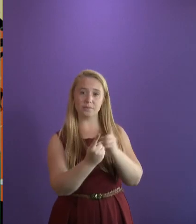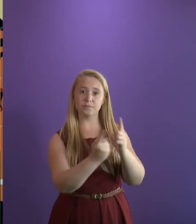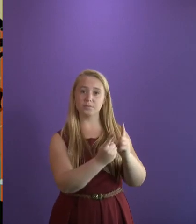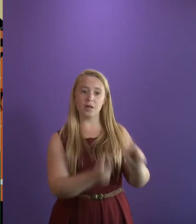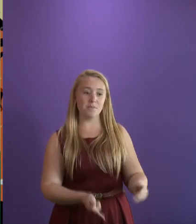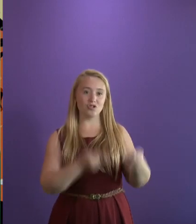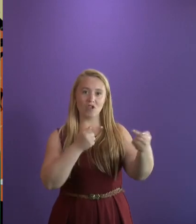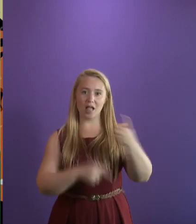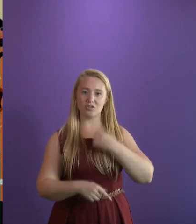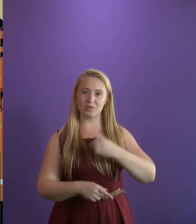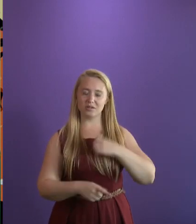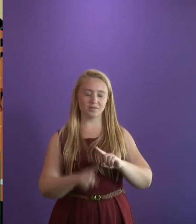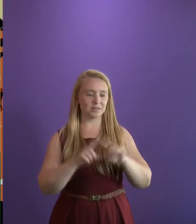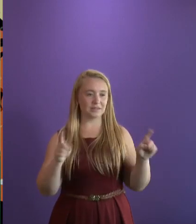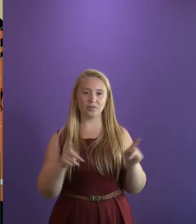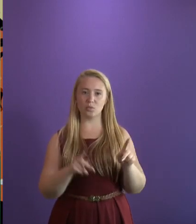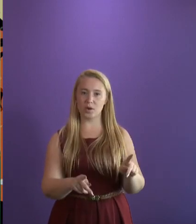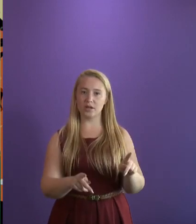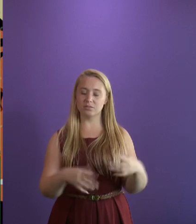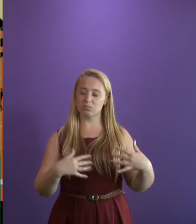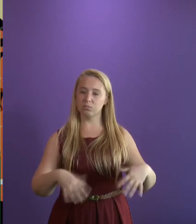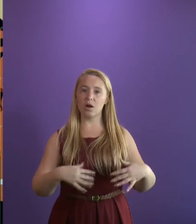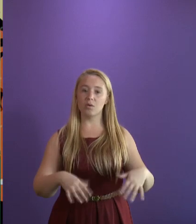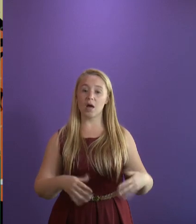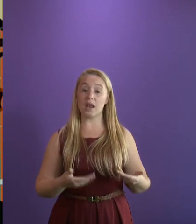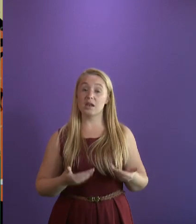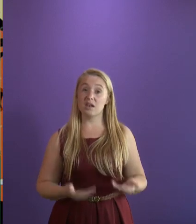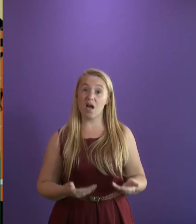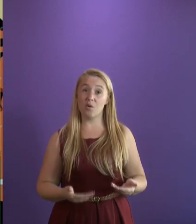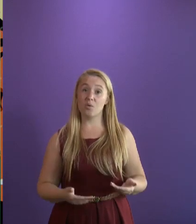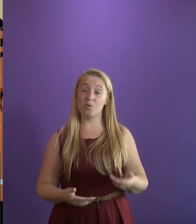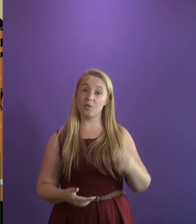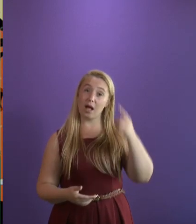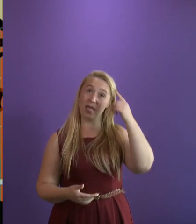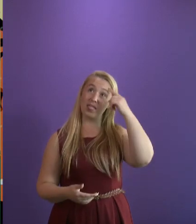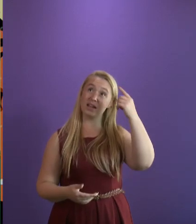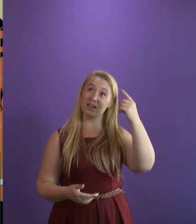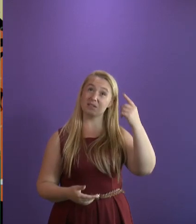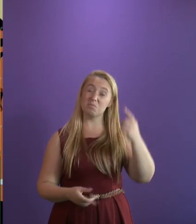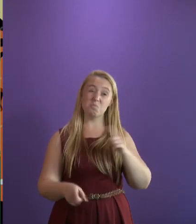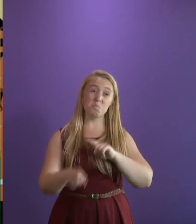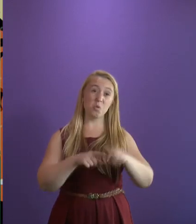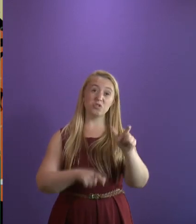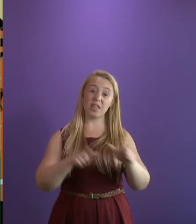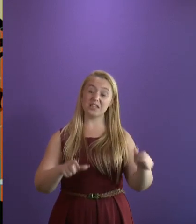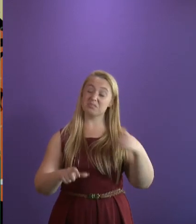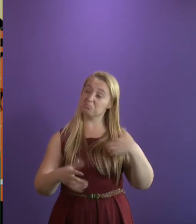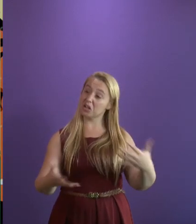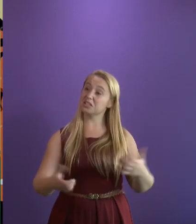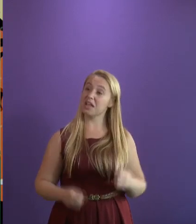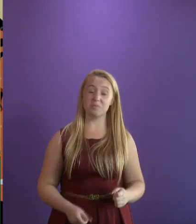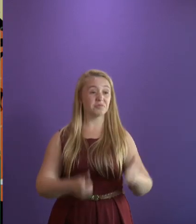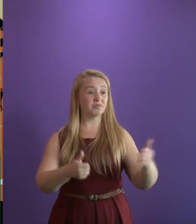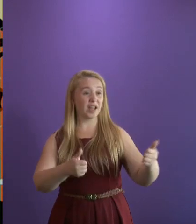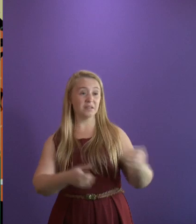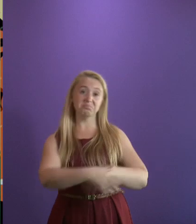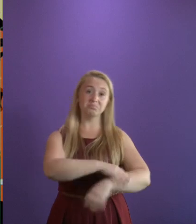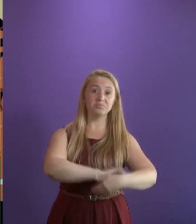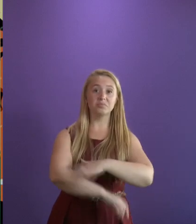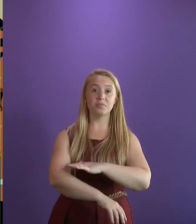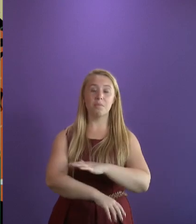I never thought I could. And now I would probably say there's not very much would faze me, and that's all been about just taking those steps